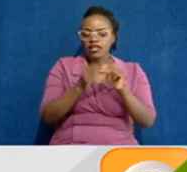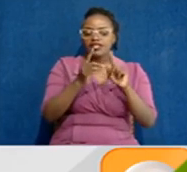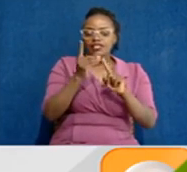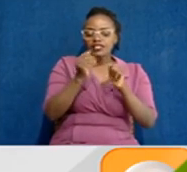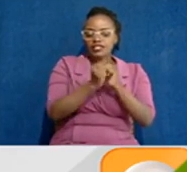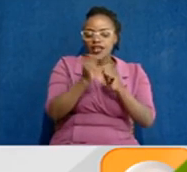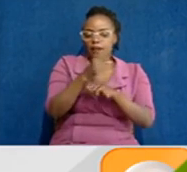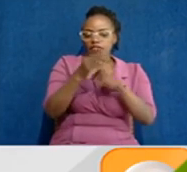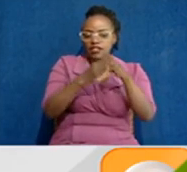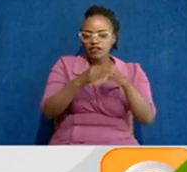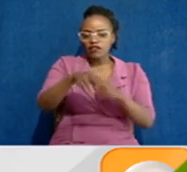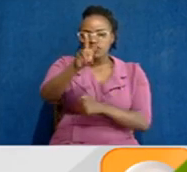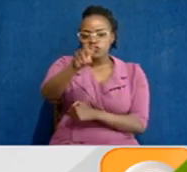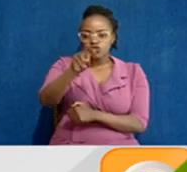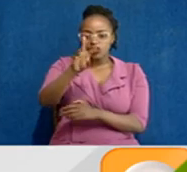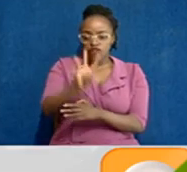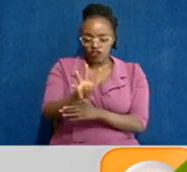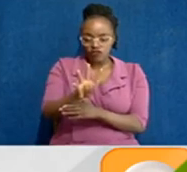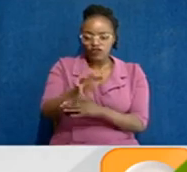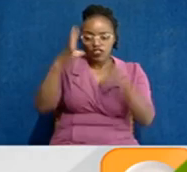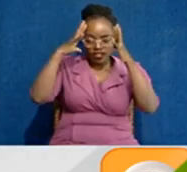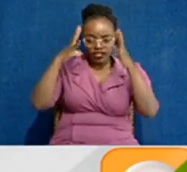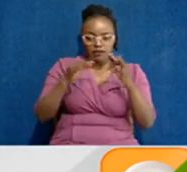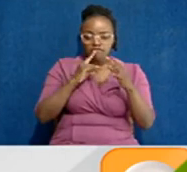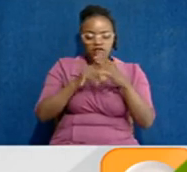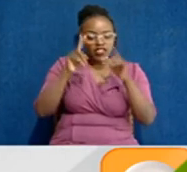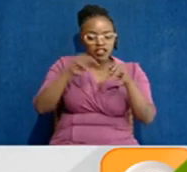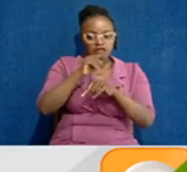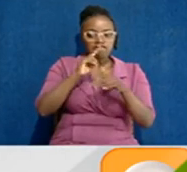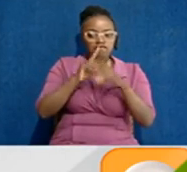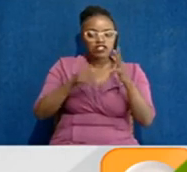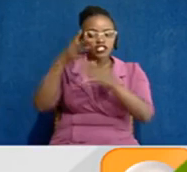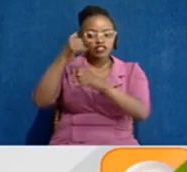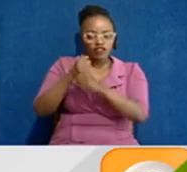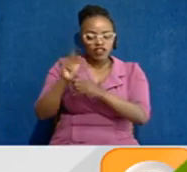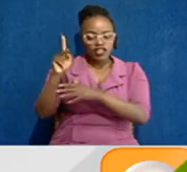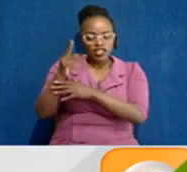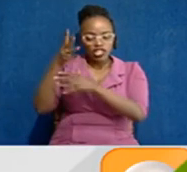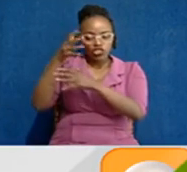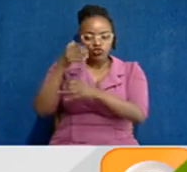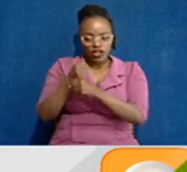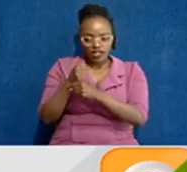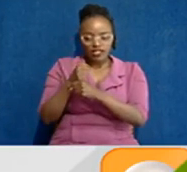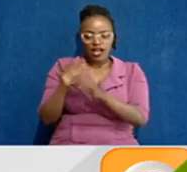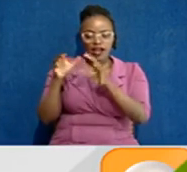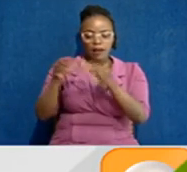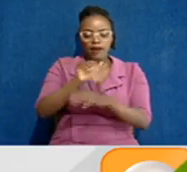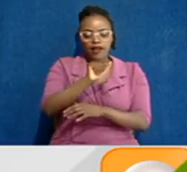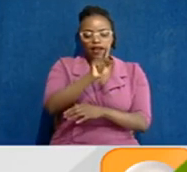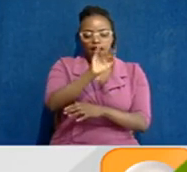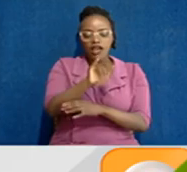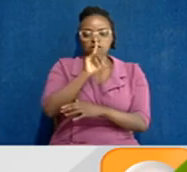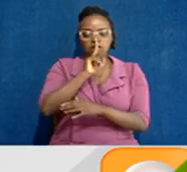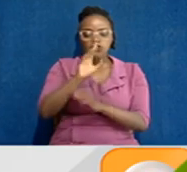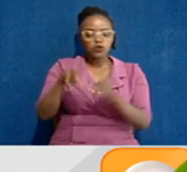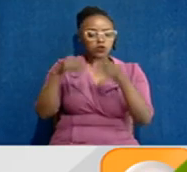10 September 2024. The termination further says that the Association of Kenya Insurance Companies, AKI, is hereby instructed